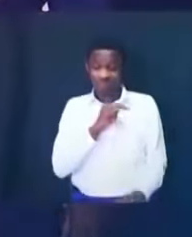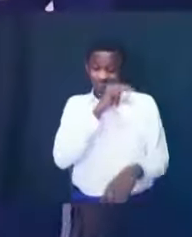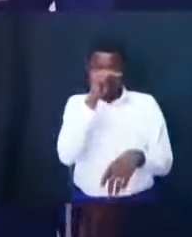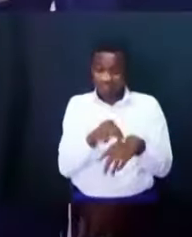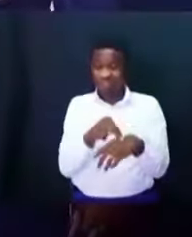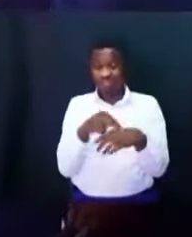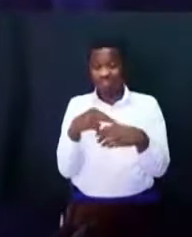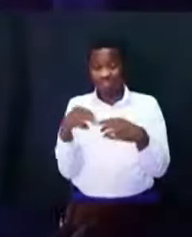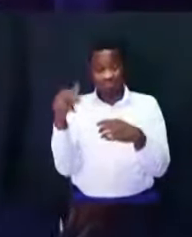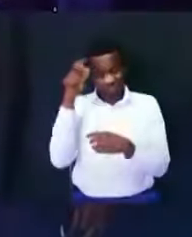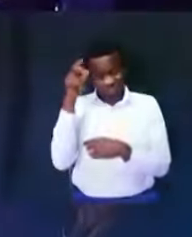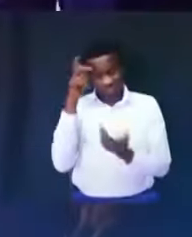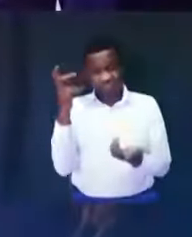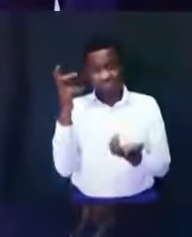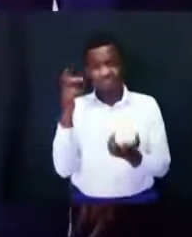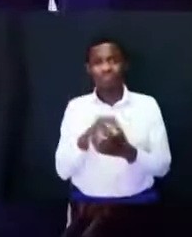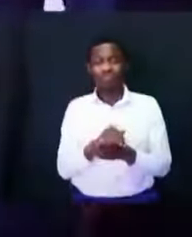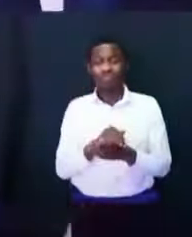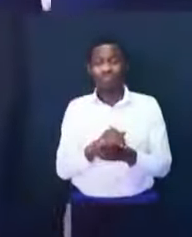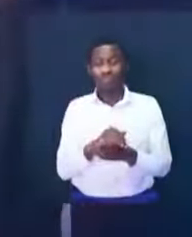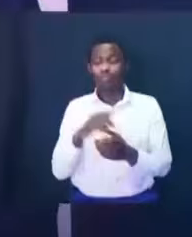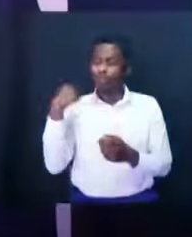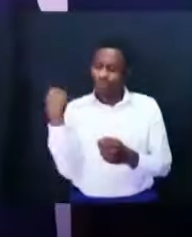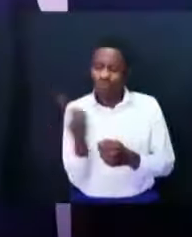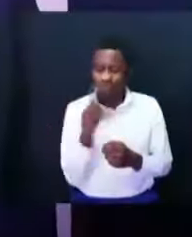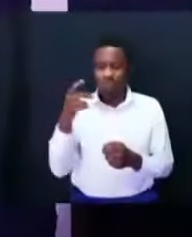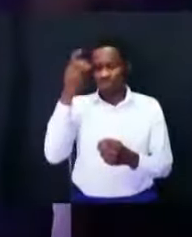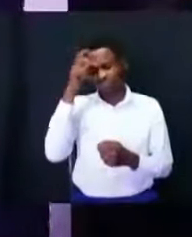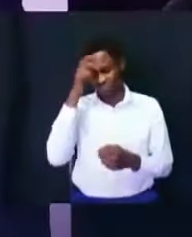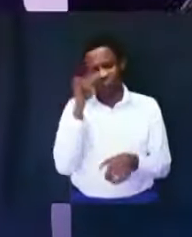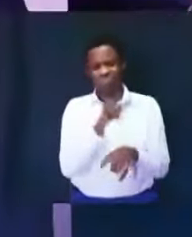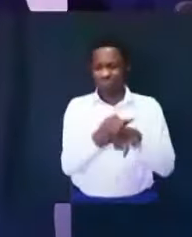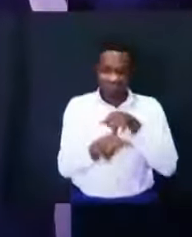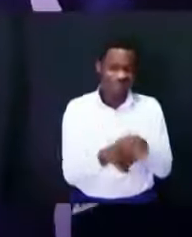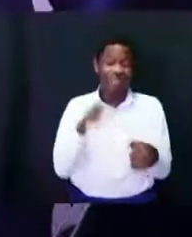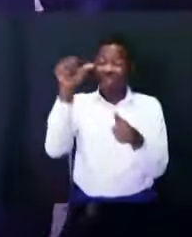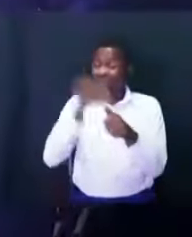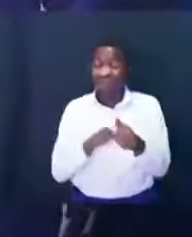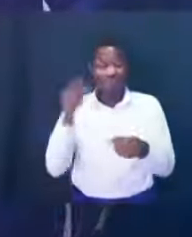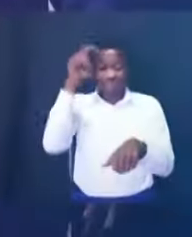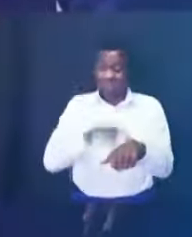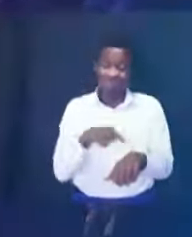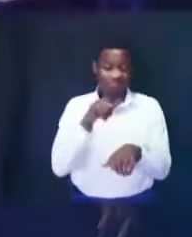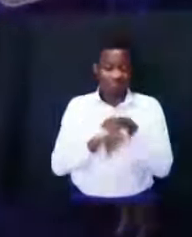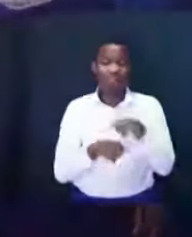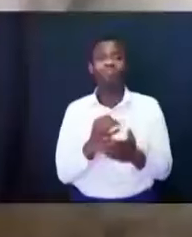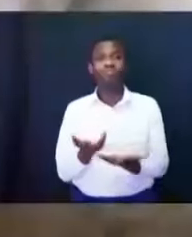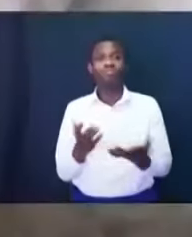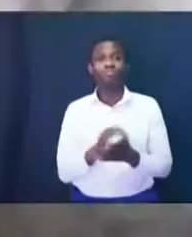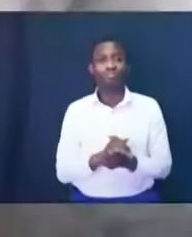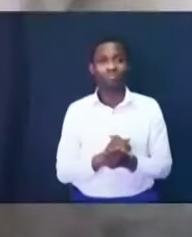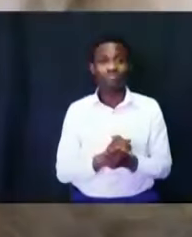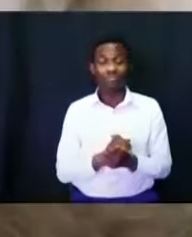nature Satan cannot help but to deceive see if you call him and you advise him he